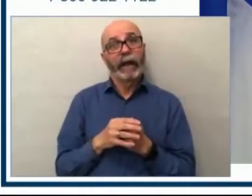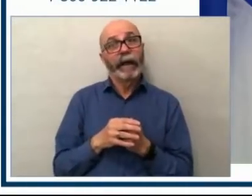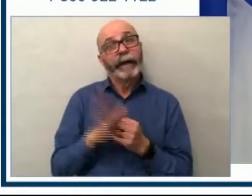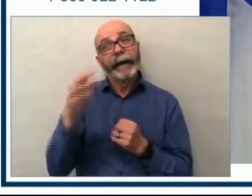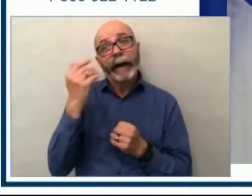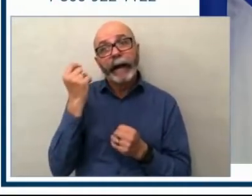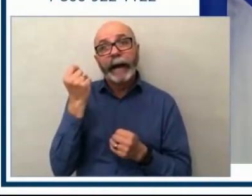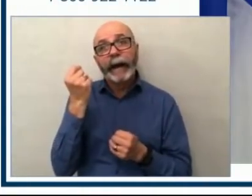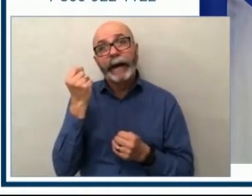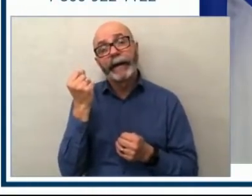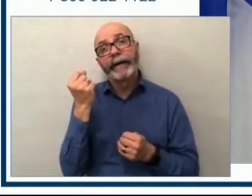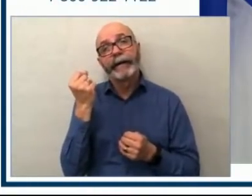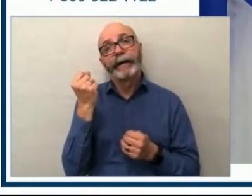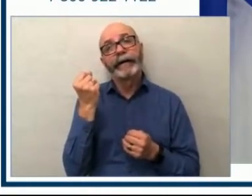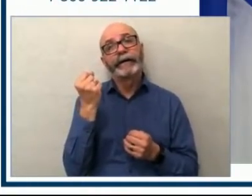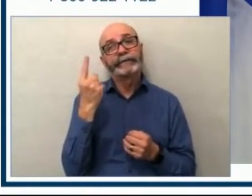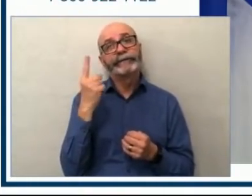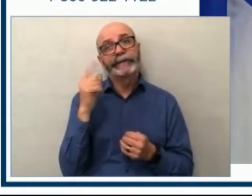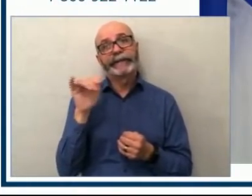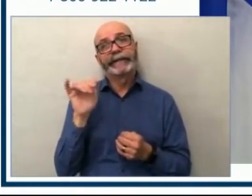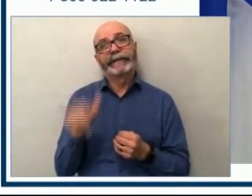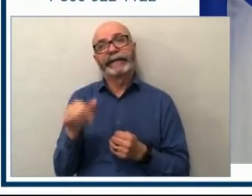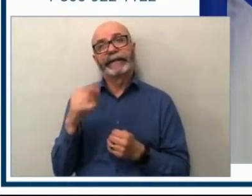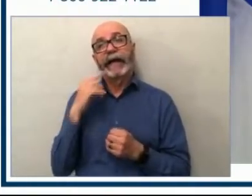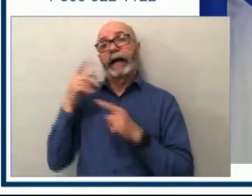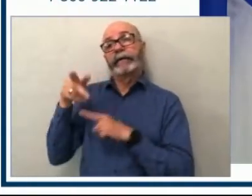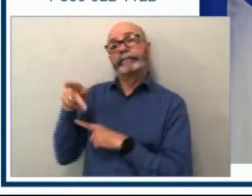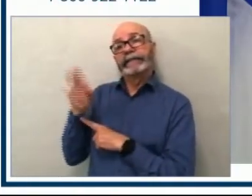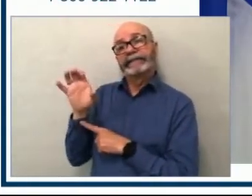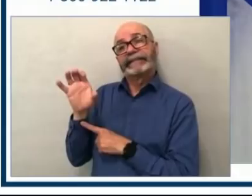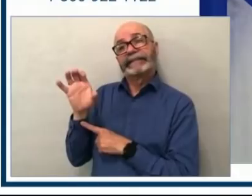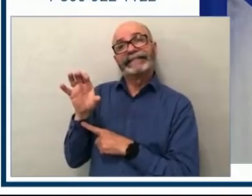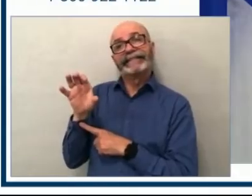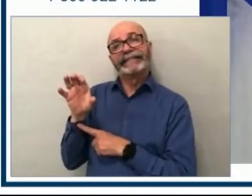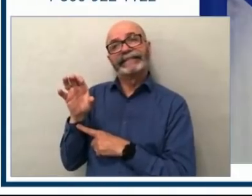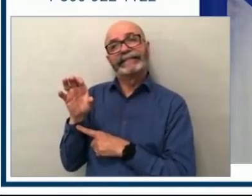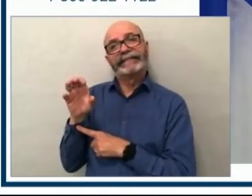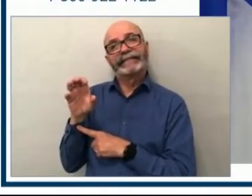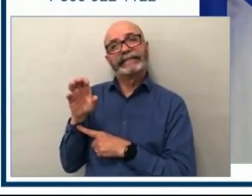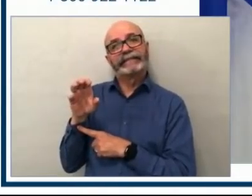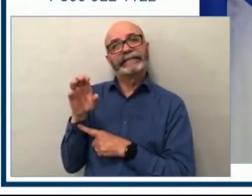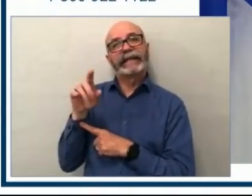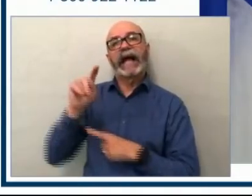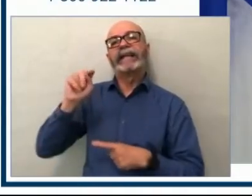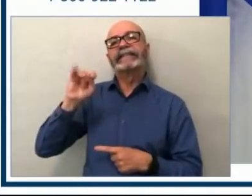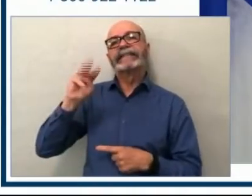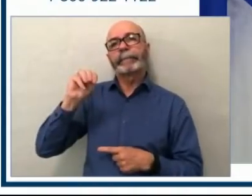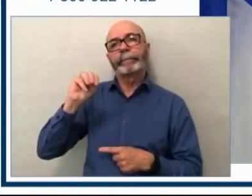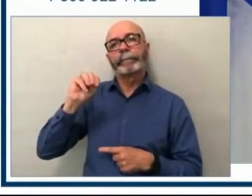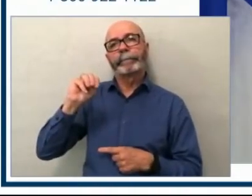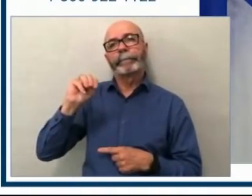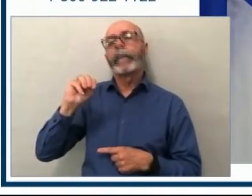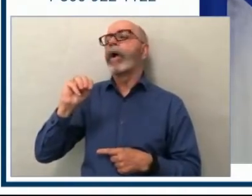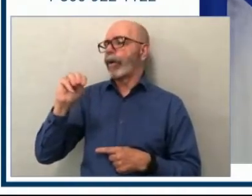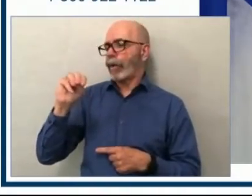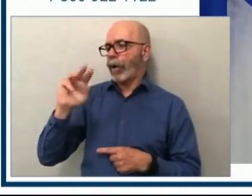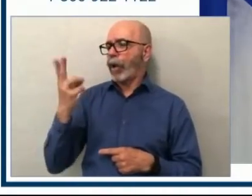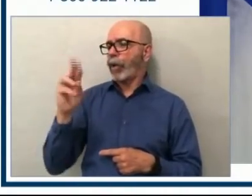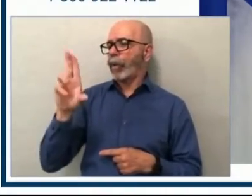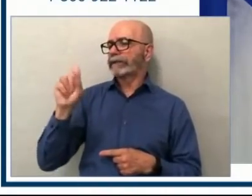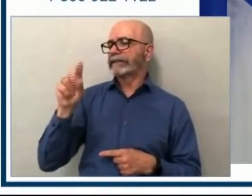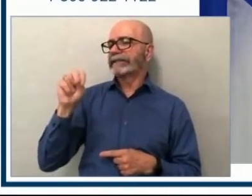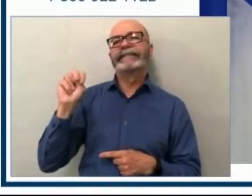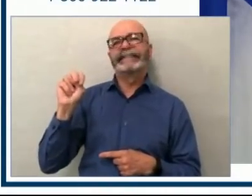Progressive Conservative Party of Nova Scotia, led by Tim Houston, believes in proprietary information. He wants to be able